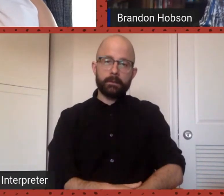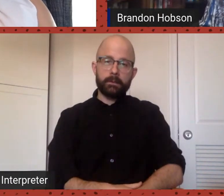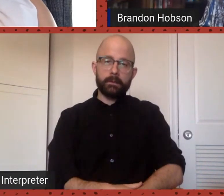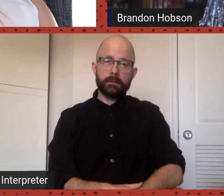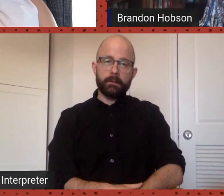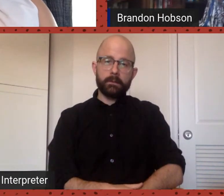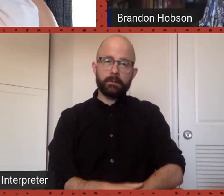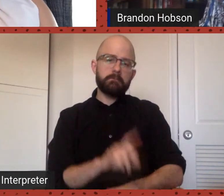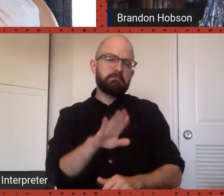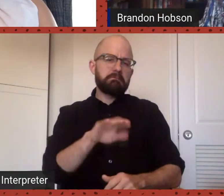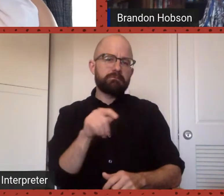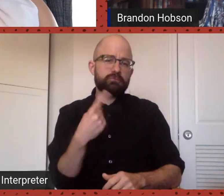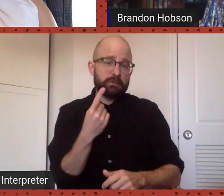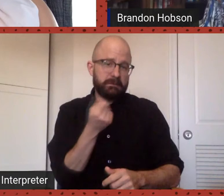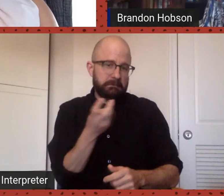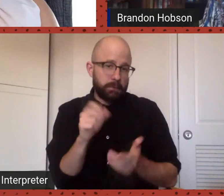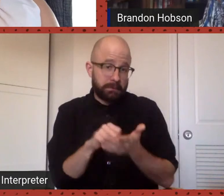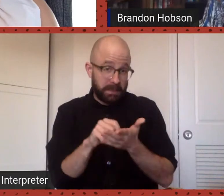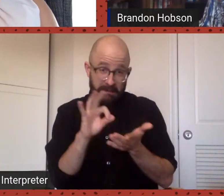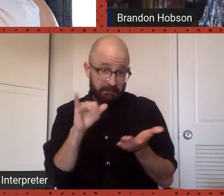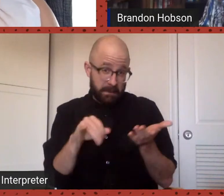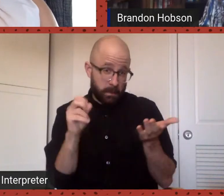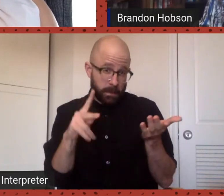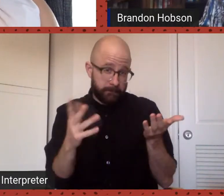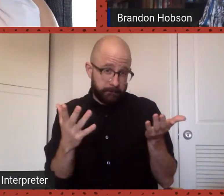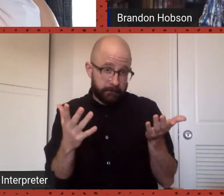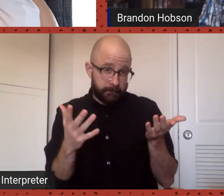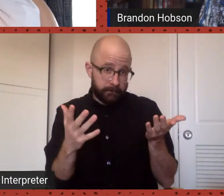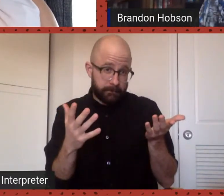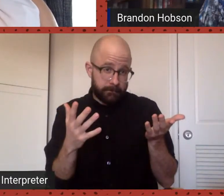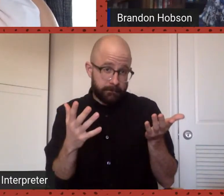Just a couple of pages. That's okay.